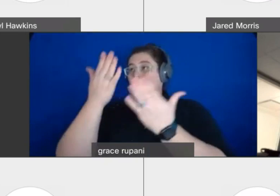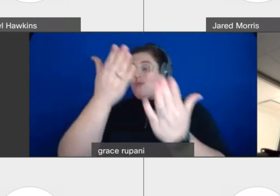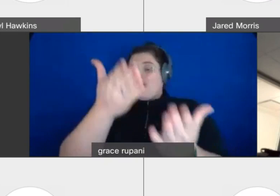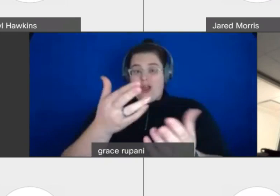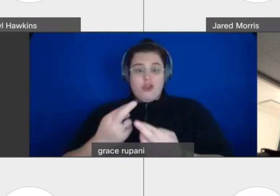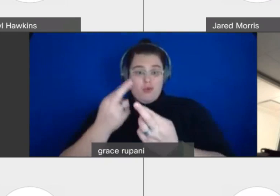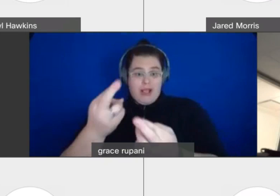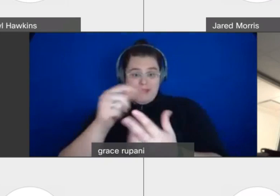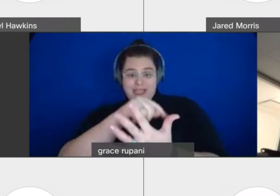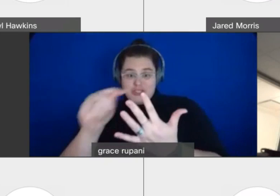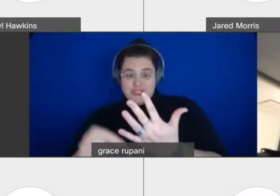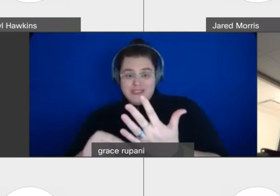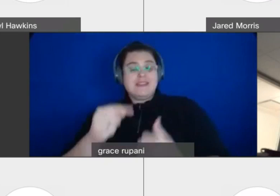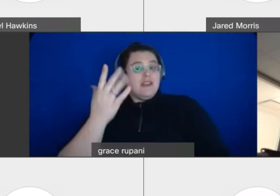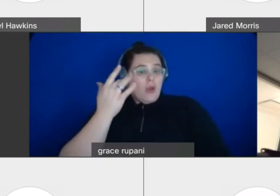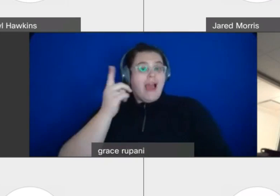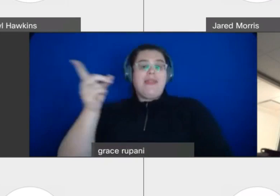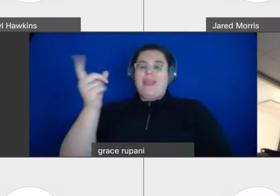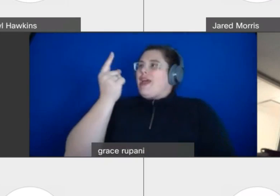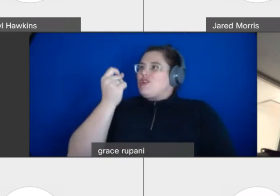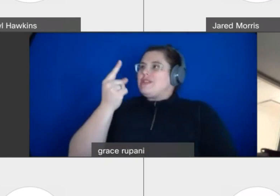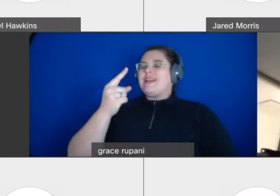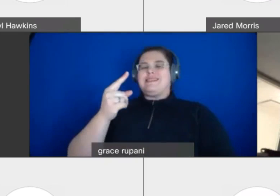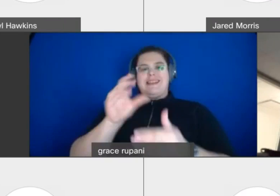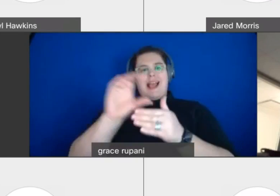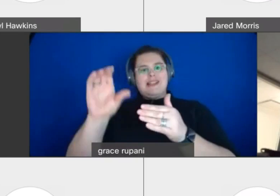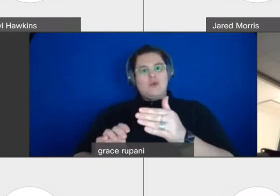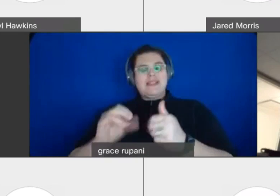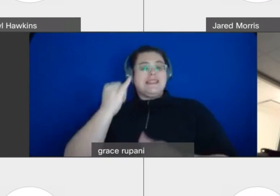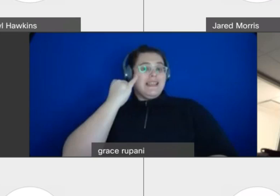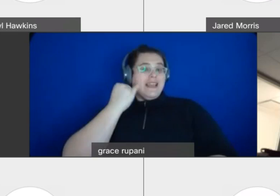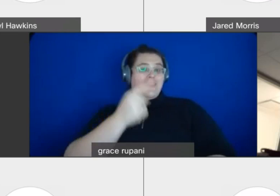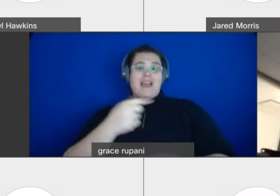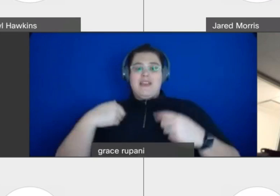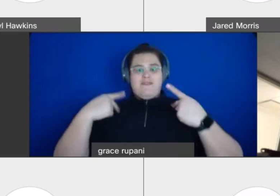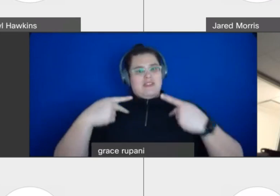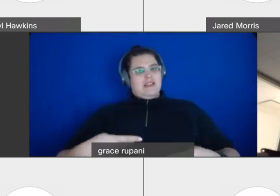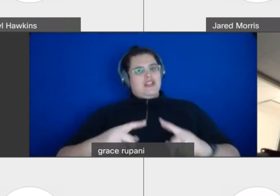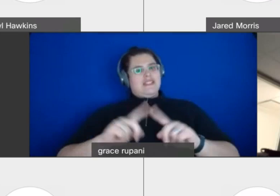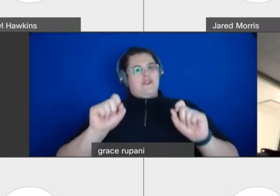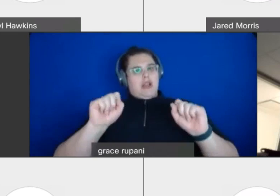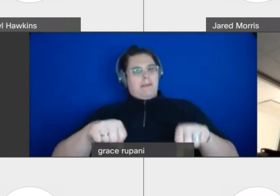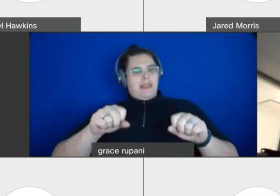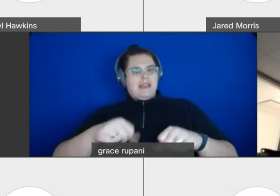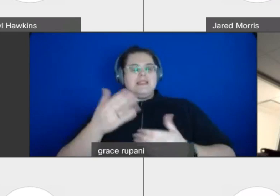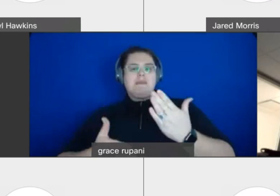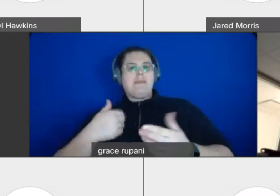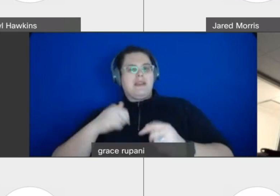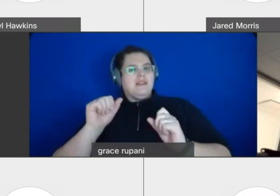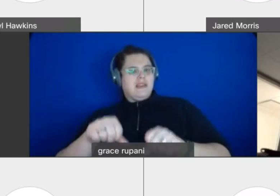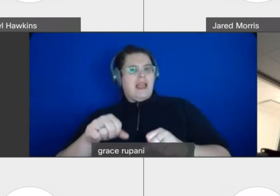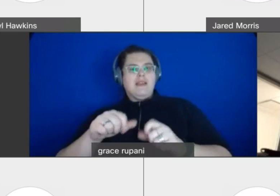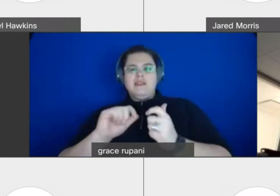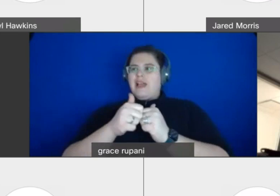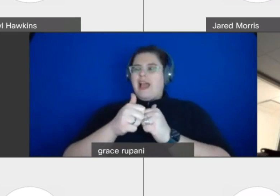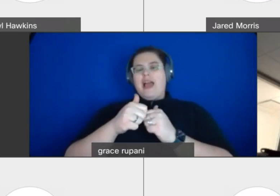of the consequences of people moving when they may have challenges in interfacing with their environments and things. So, you know,